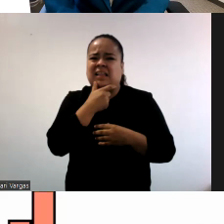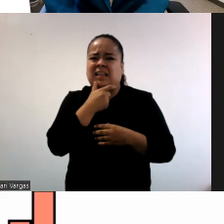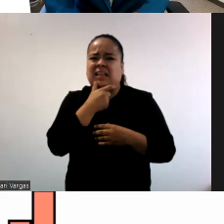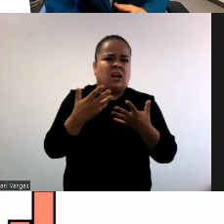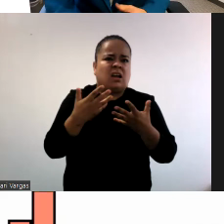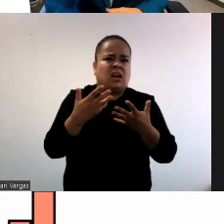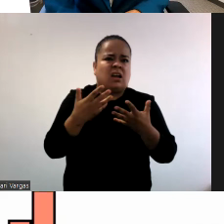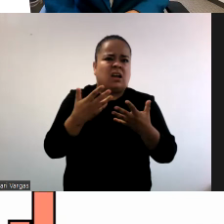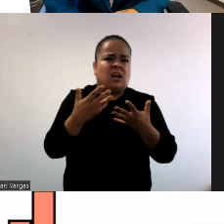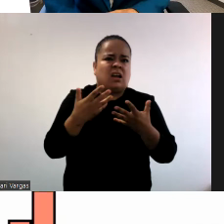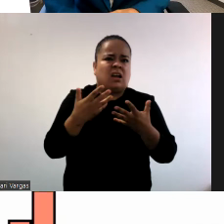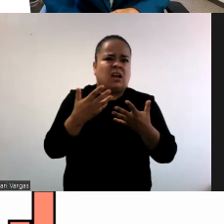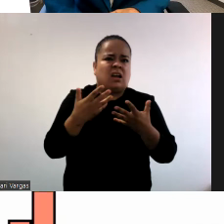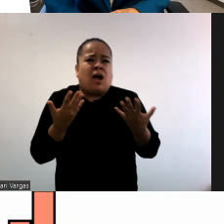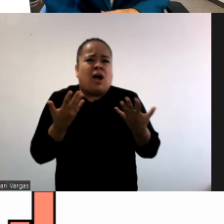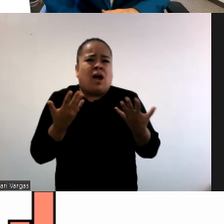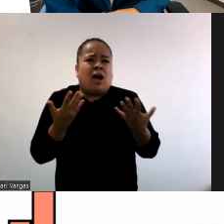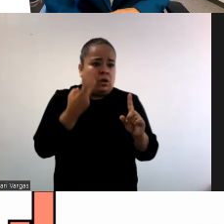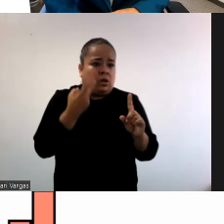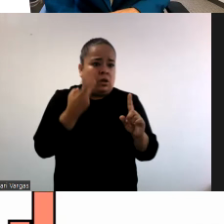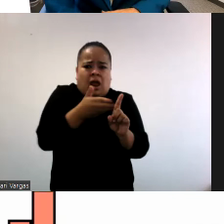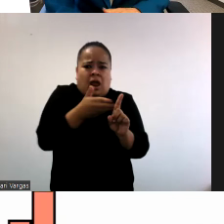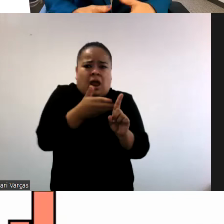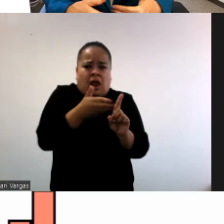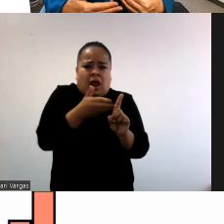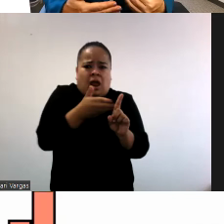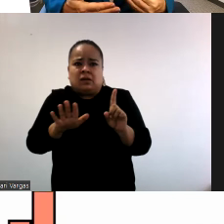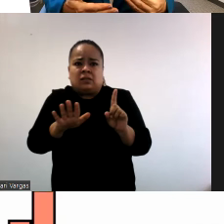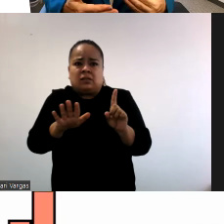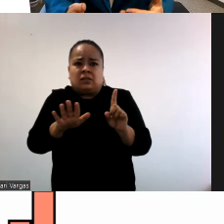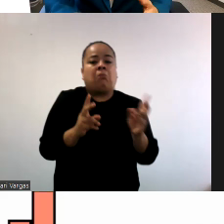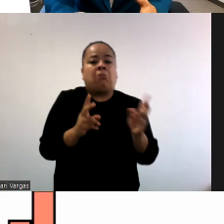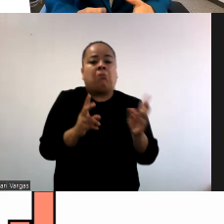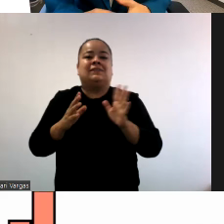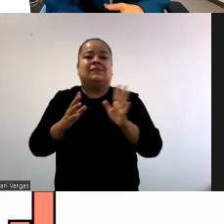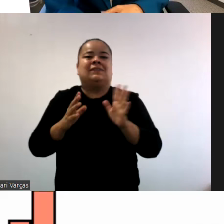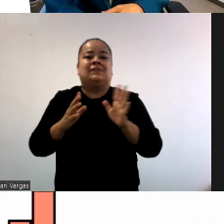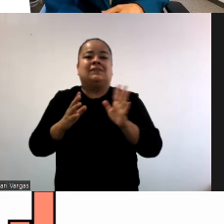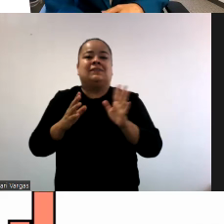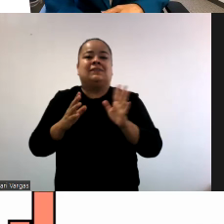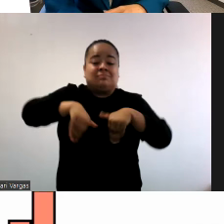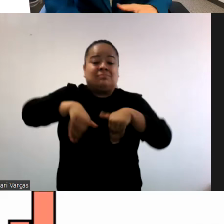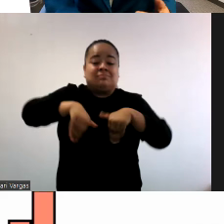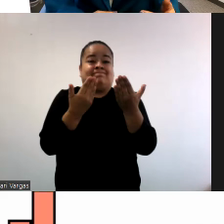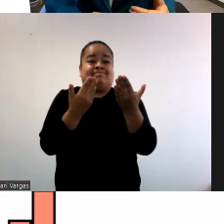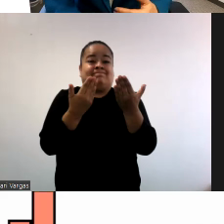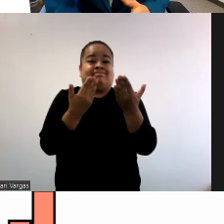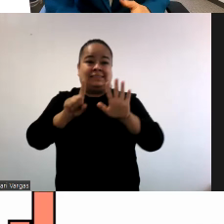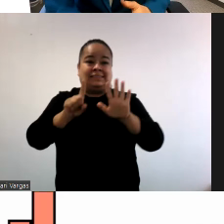these cases were not related to the first one. And on May 16, there